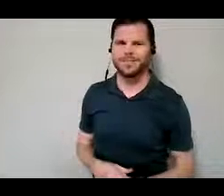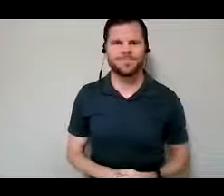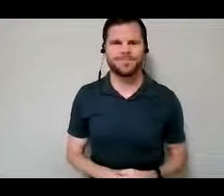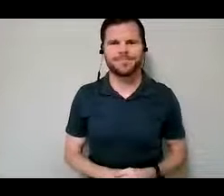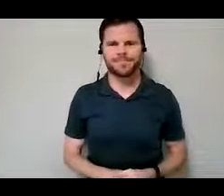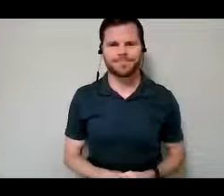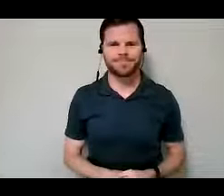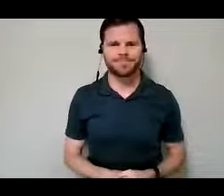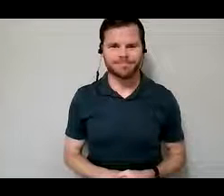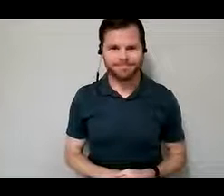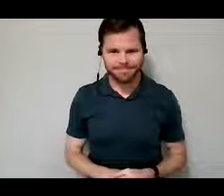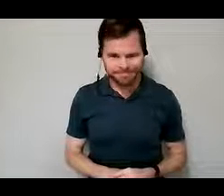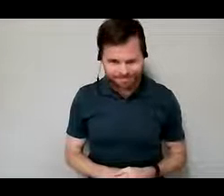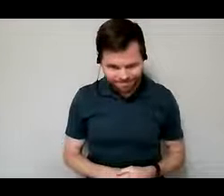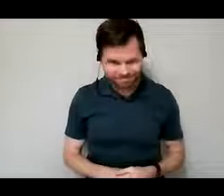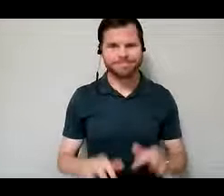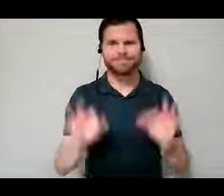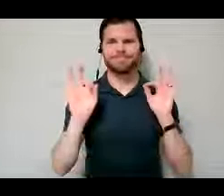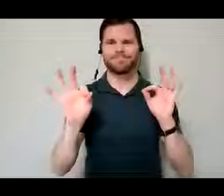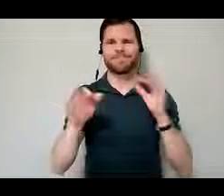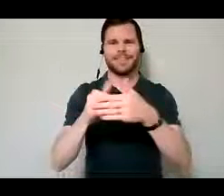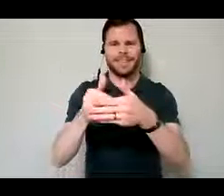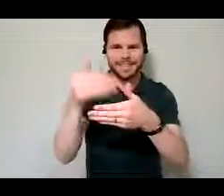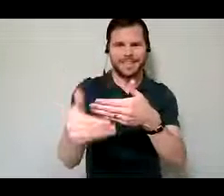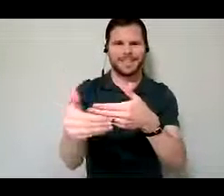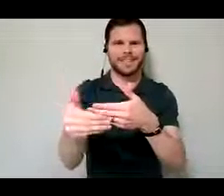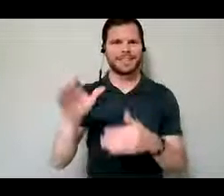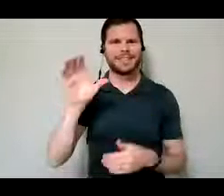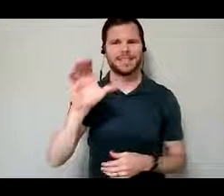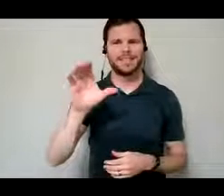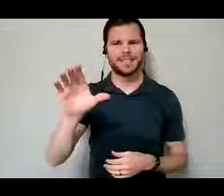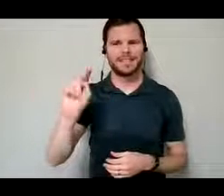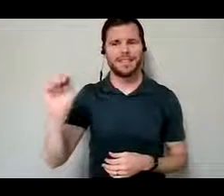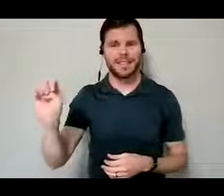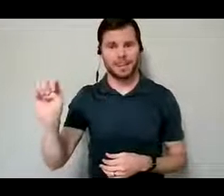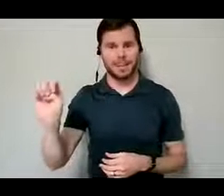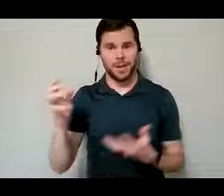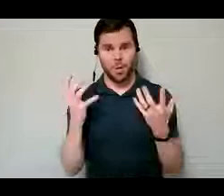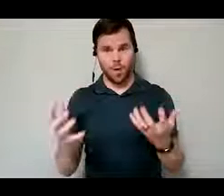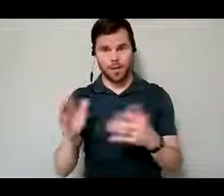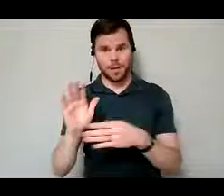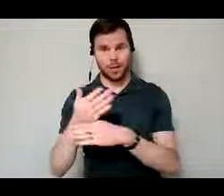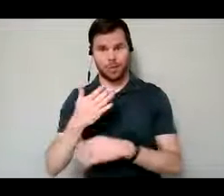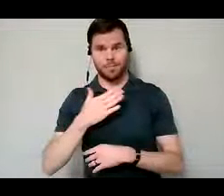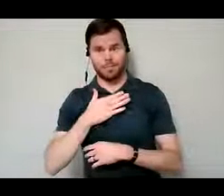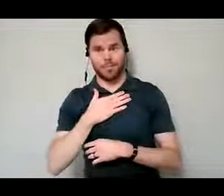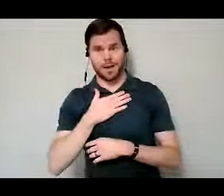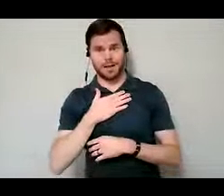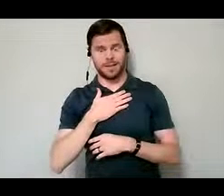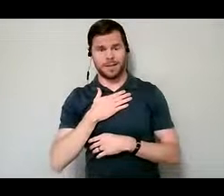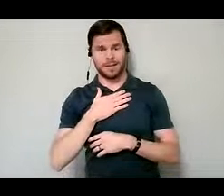Shall we start on the next? Yep. Do you want me to share my screen with these slides, or do you want to just someone's advancing for